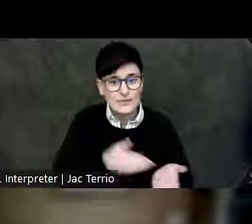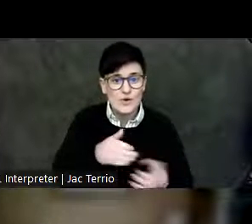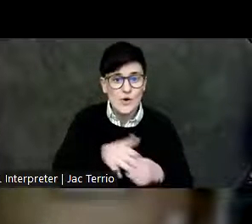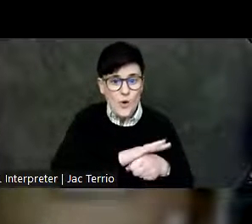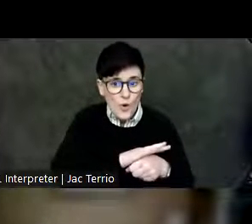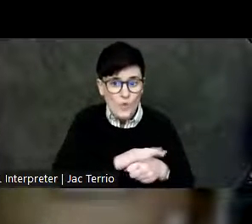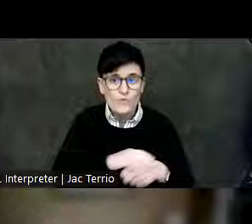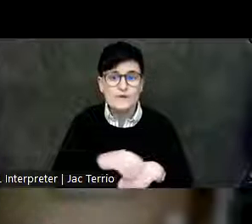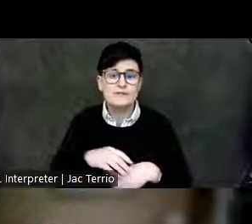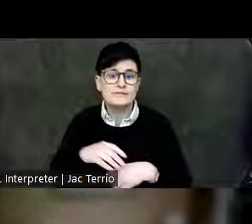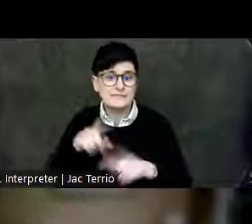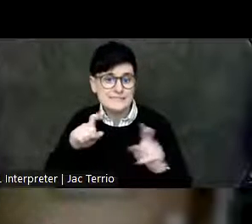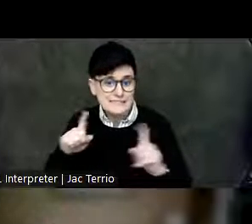others.